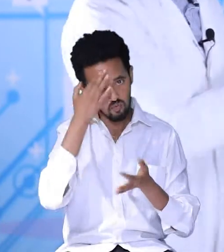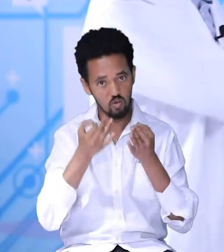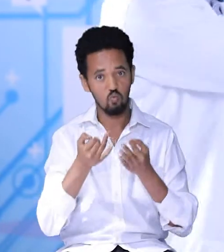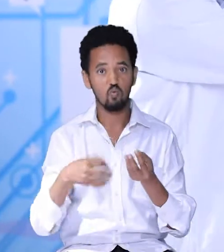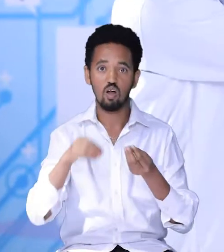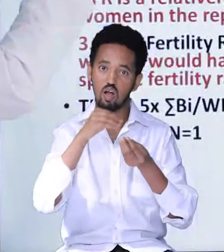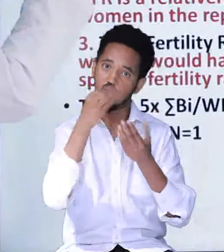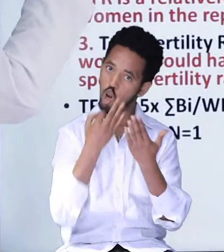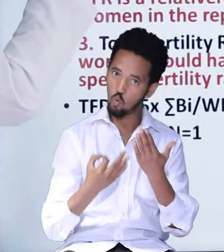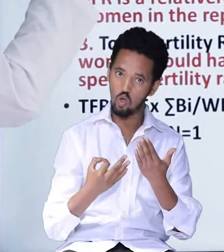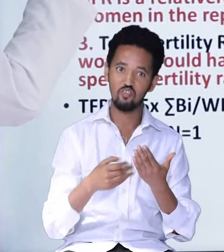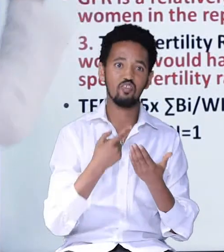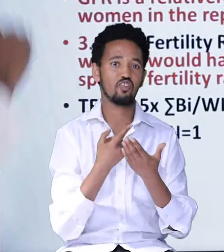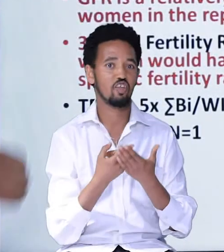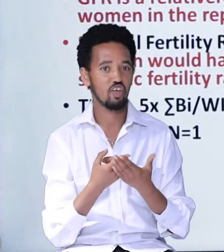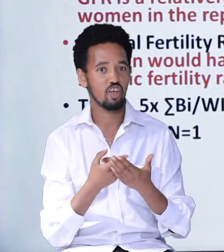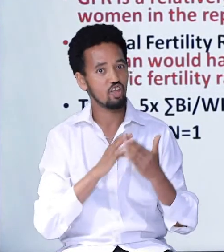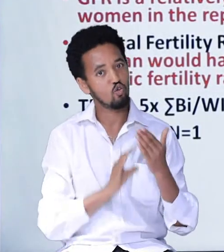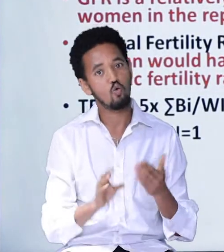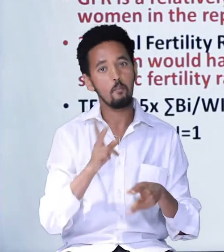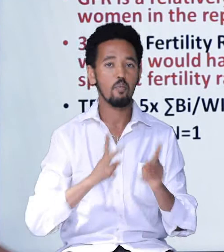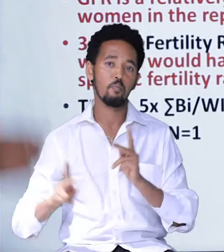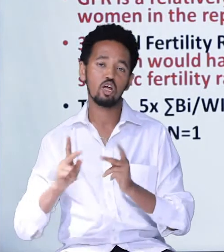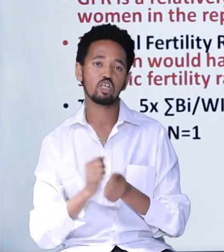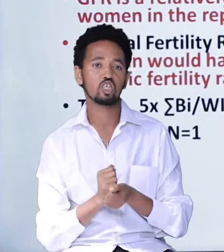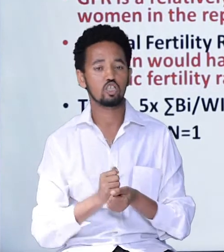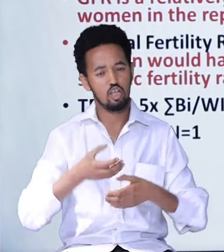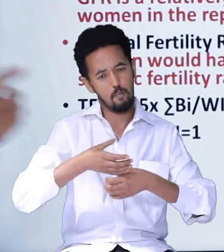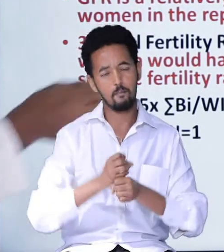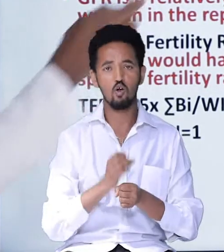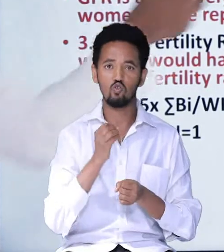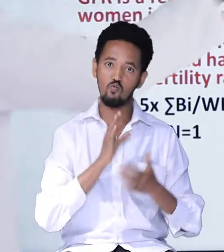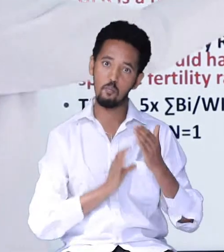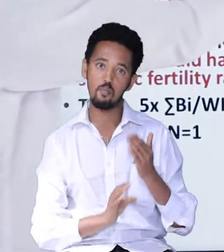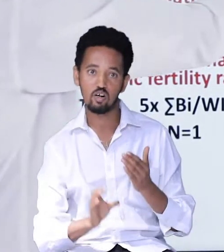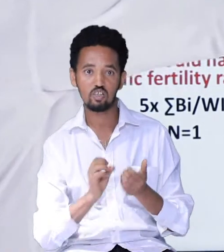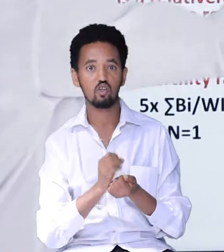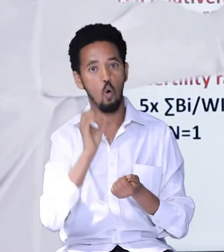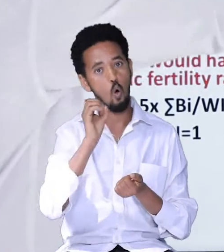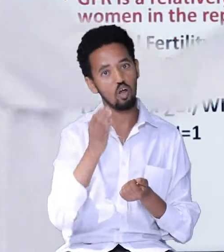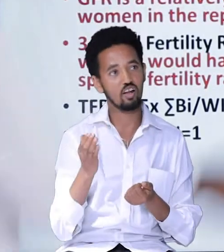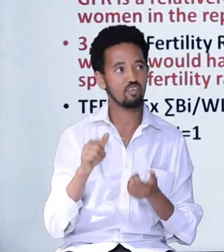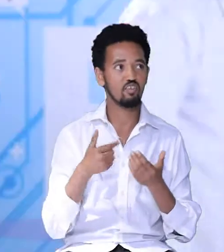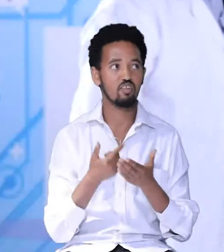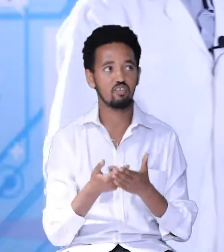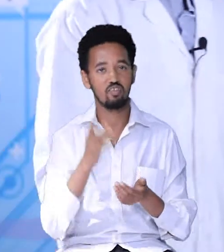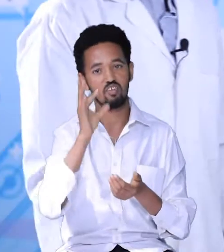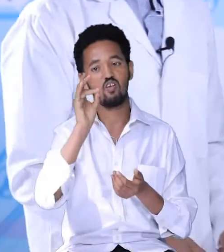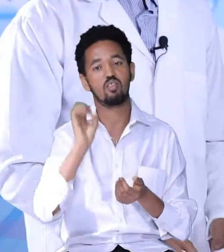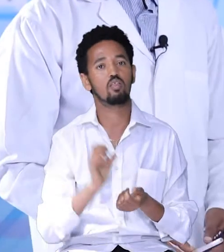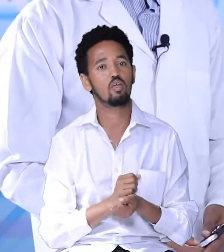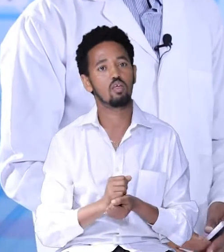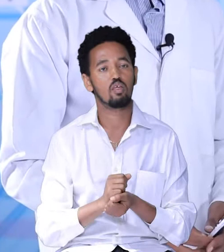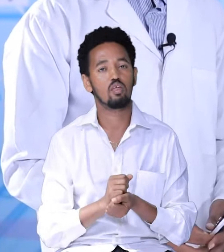calculate the crude birth rate of that population, the amount of births occurred is going to be 70.